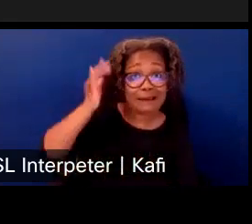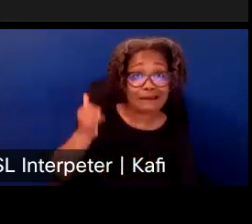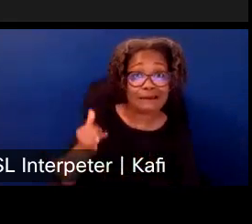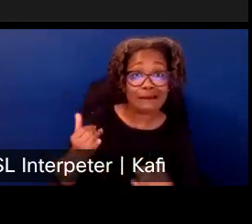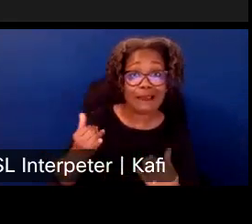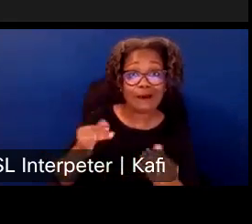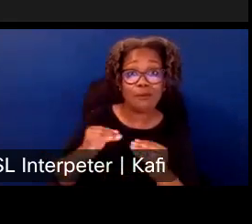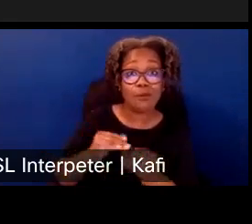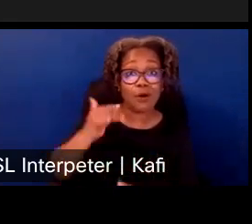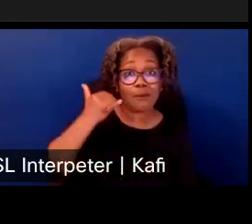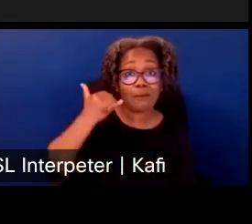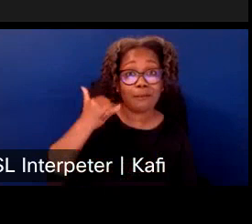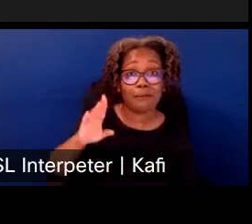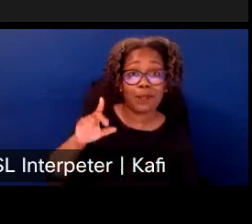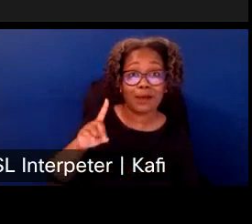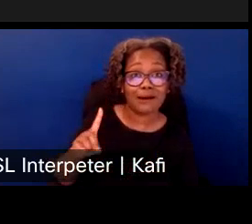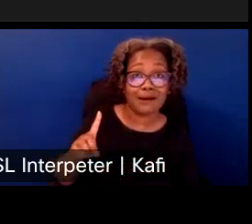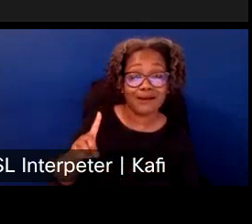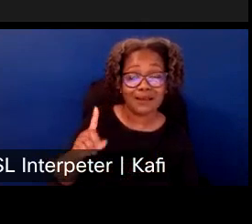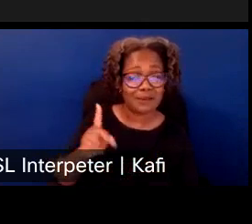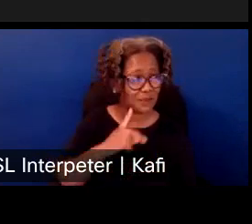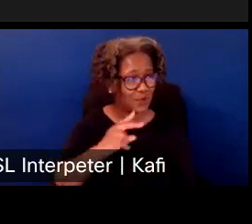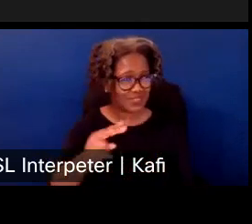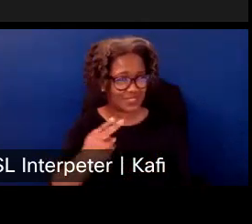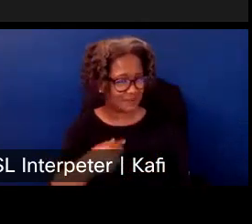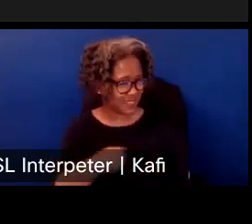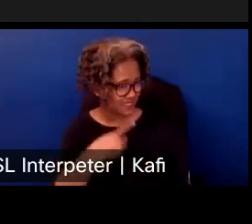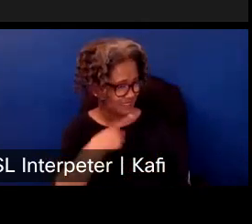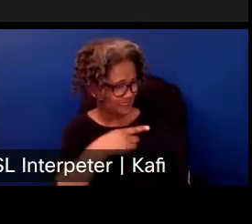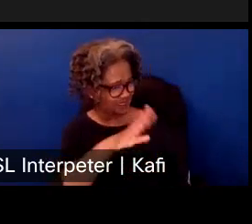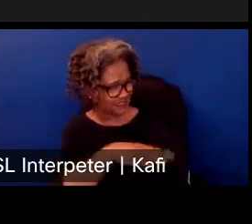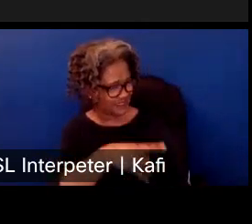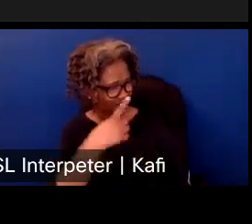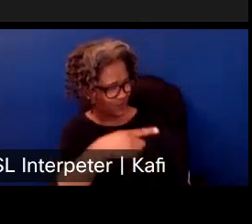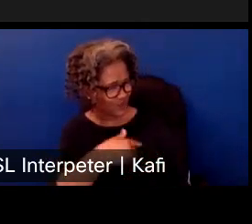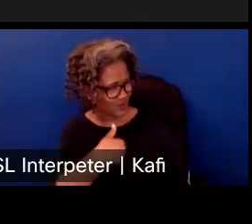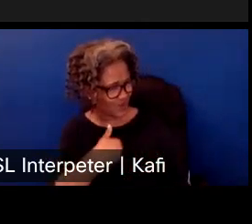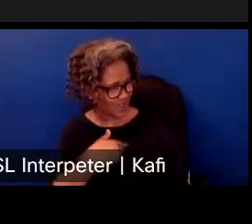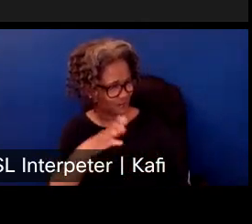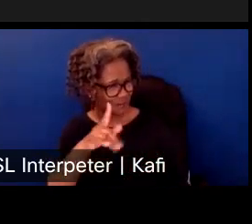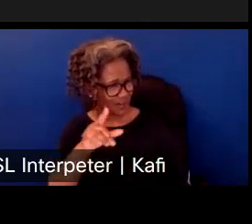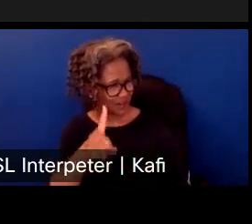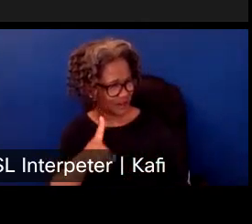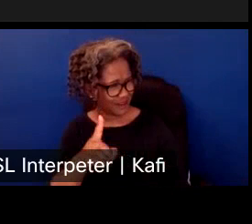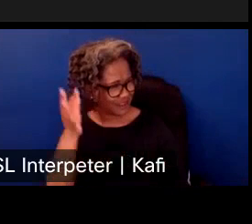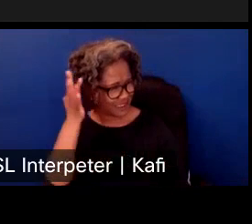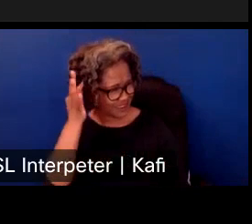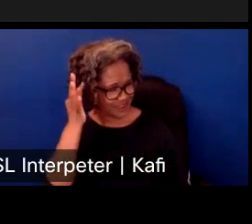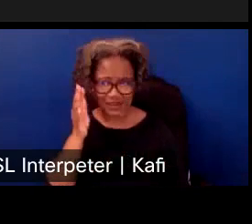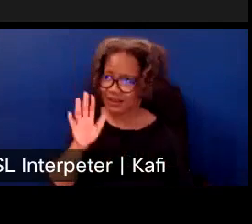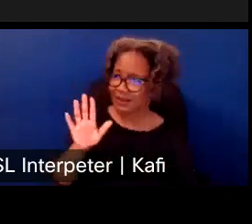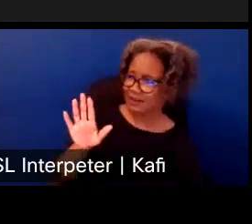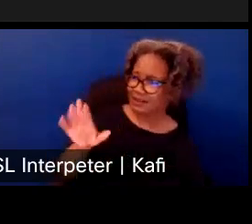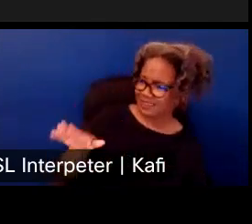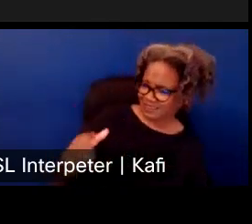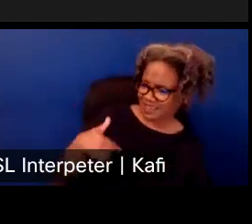say, what you doing with blondish looking hair? I said, look, I was a beauty school student, and we learned to play and